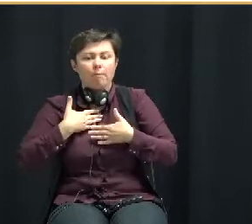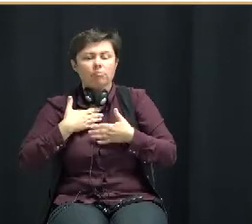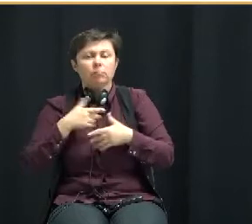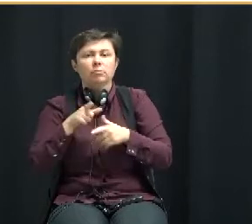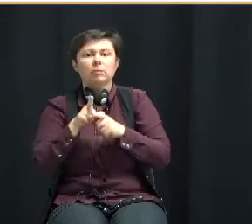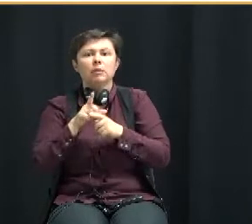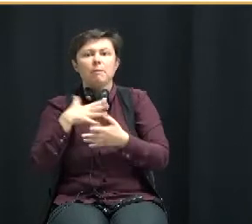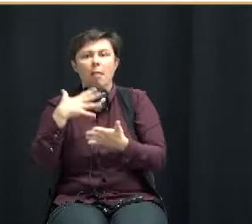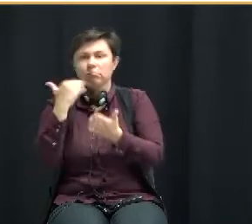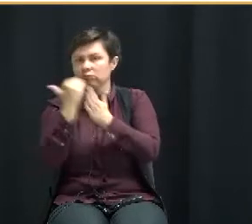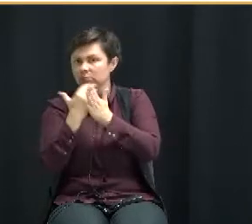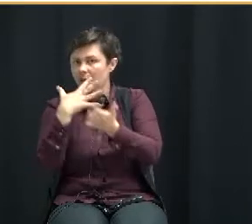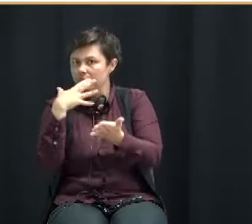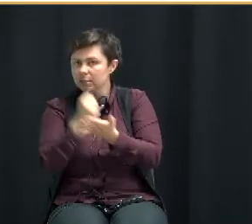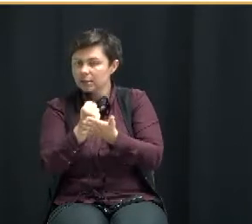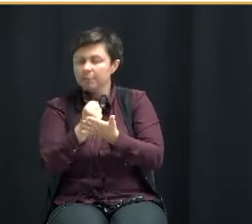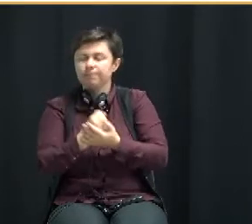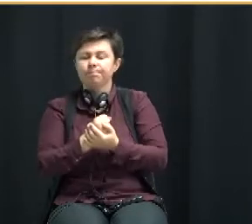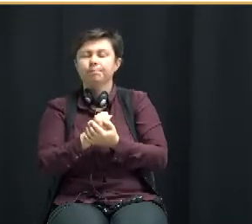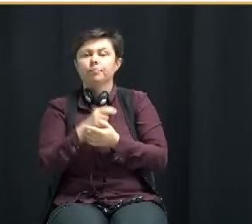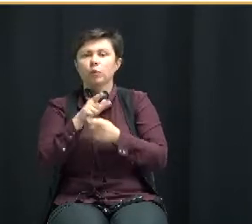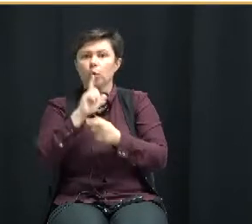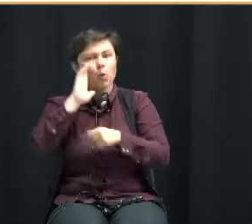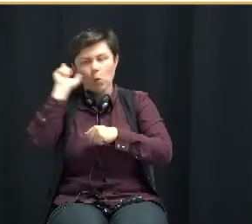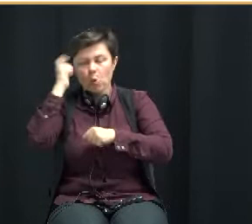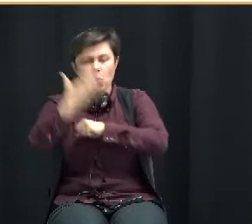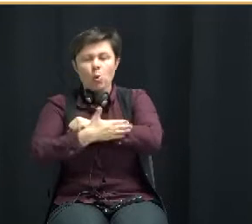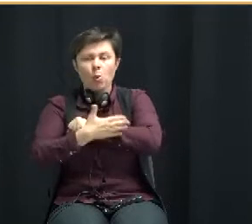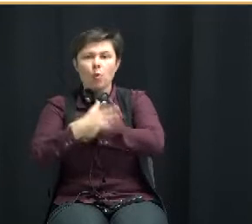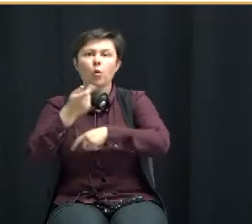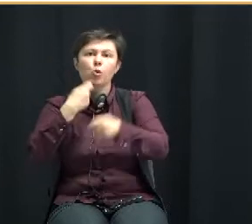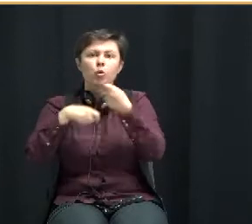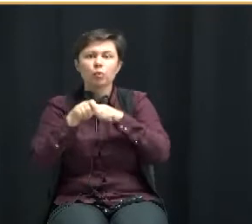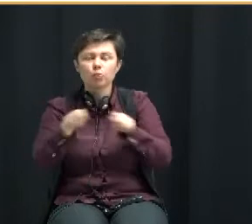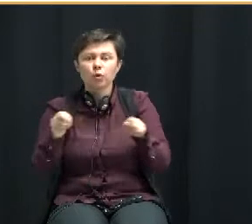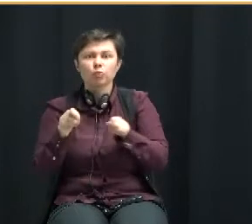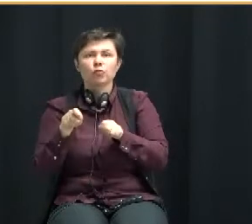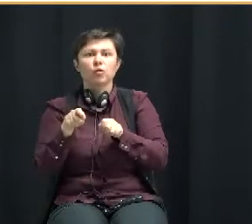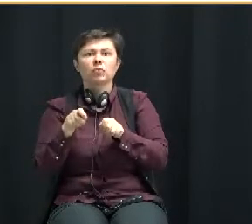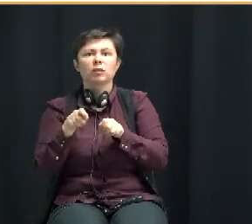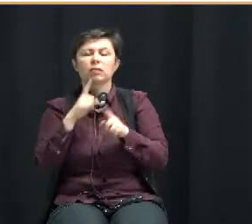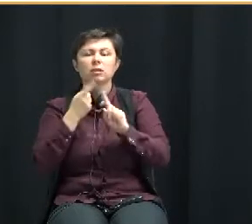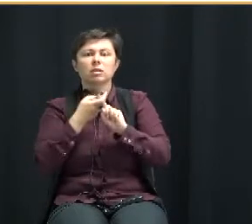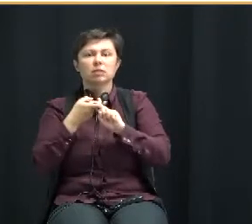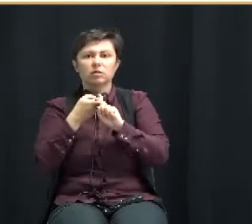What we do have at our disposal, legal framework that is a general base